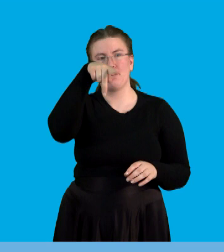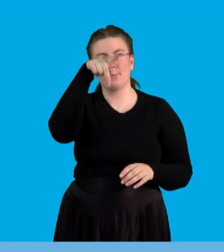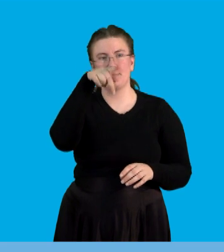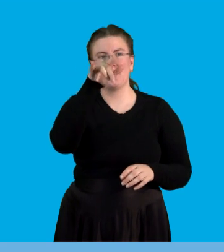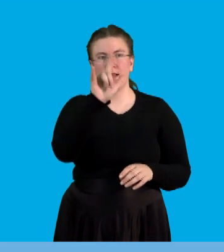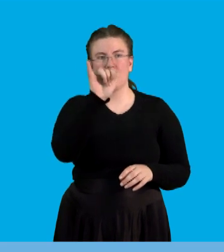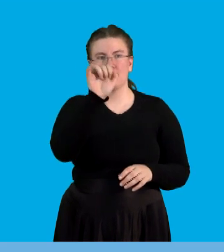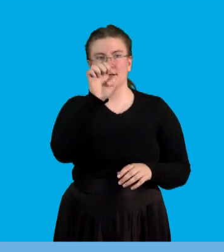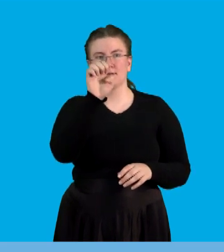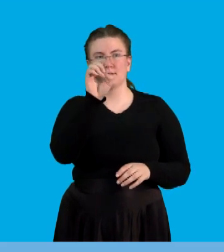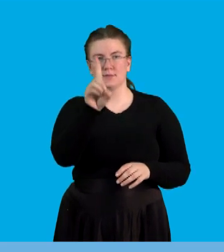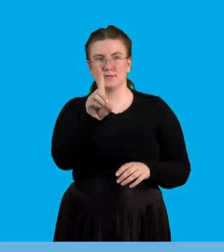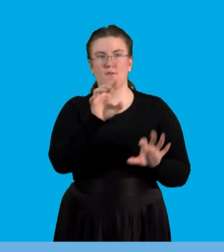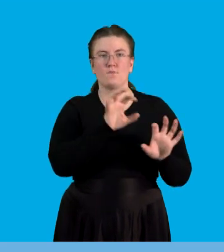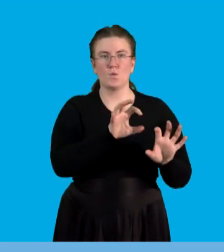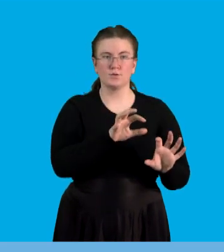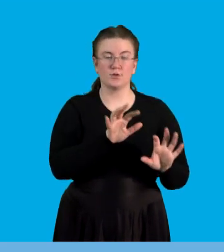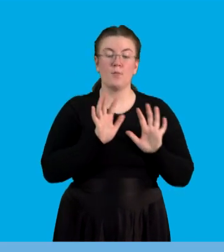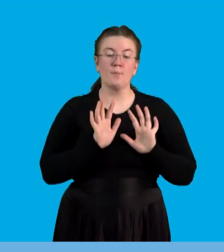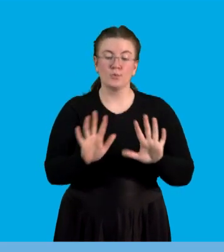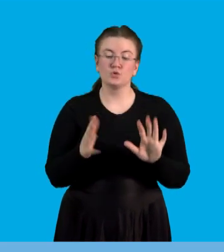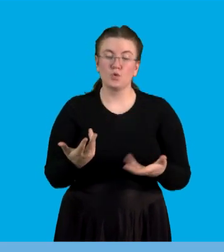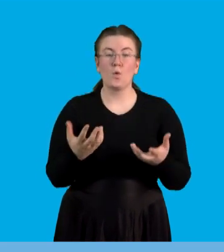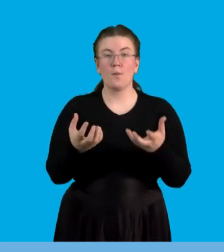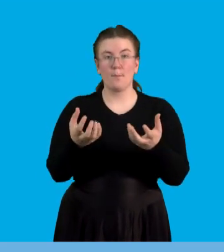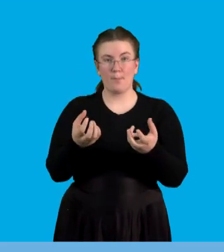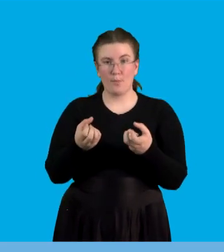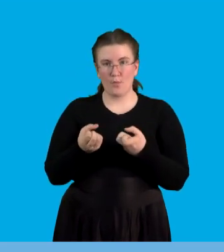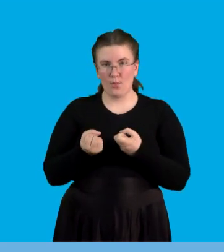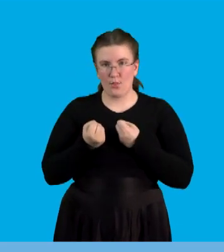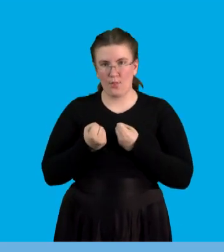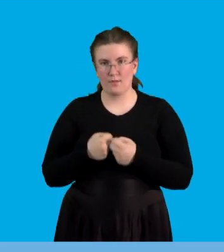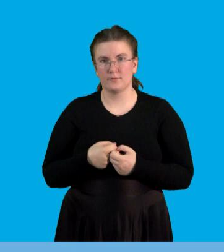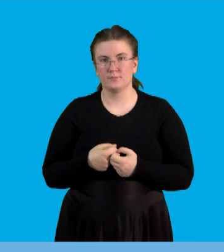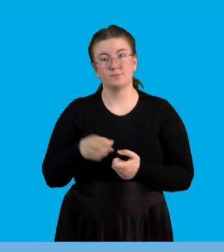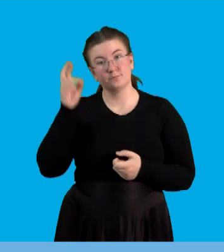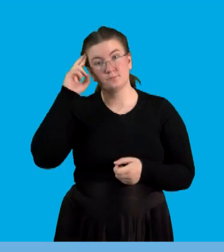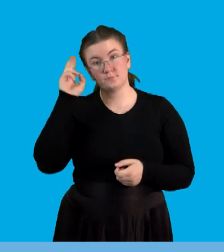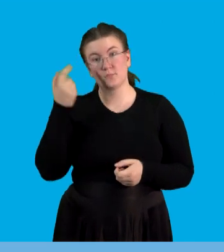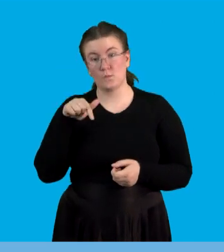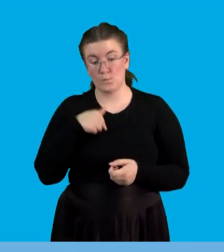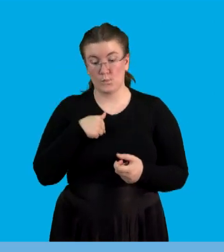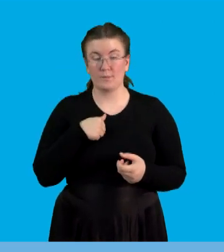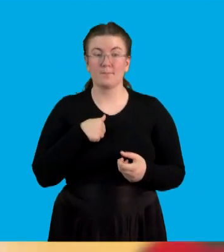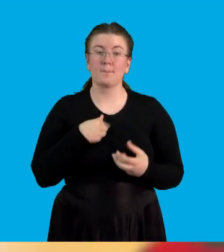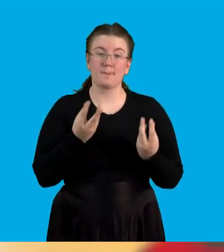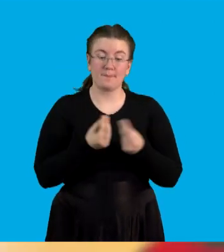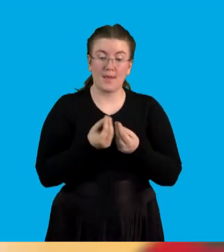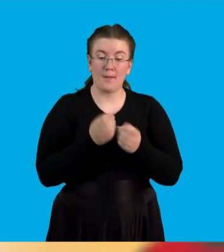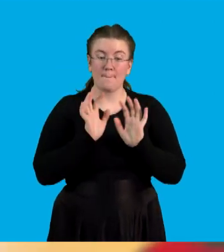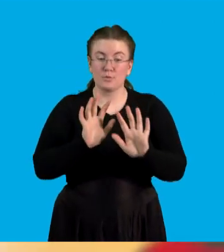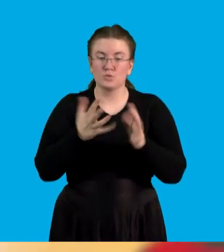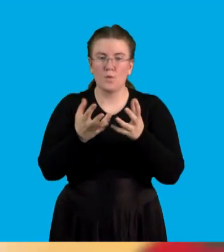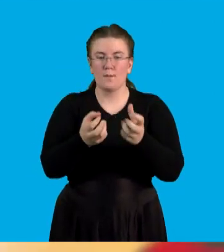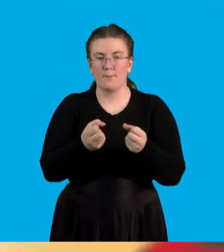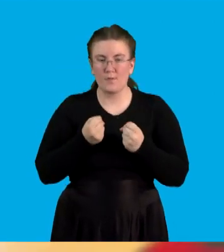force. So the applied force, which is either a push or pull. Remember, when you are pushing something or when you are pulling something, you are applying a